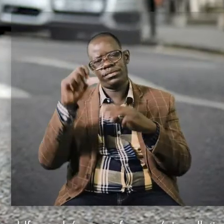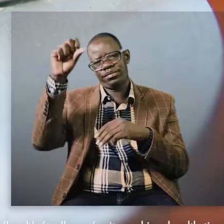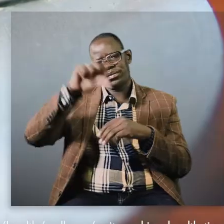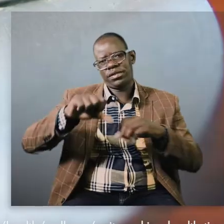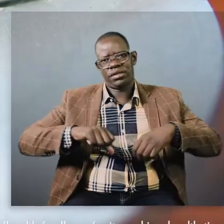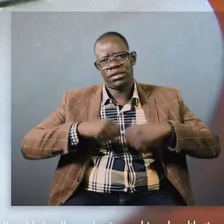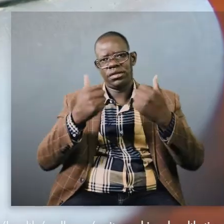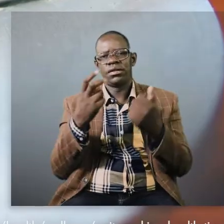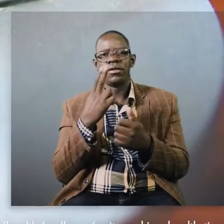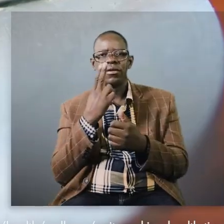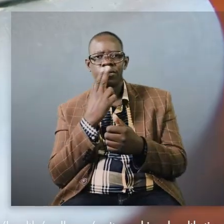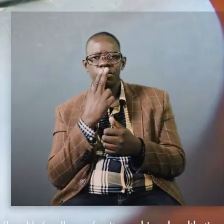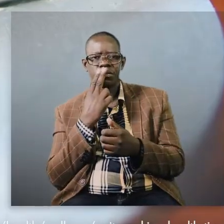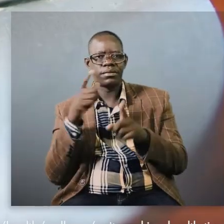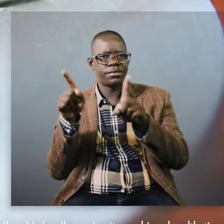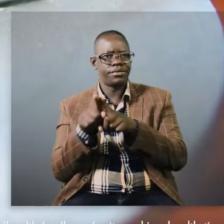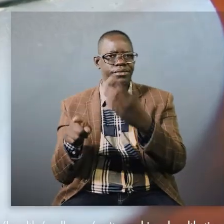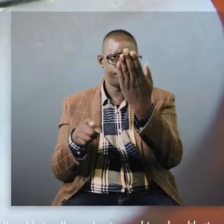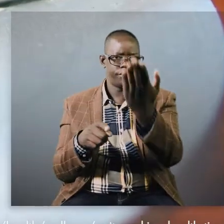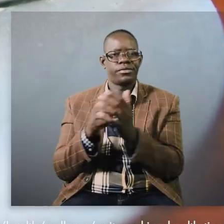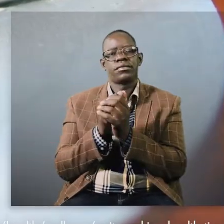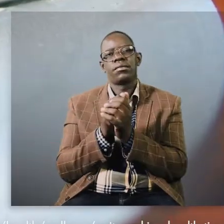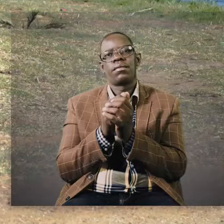health. Smoking also contributes to poor health.